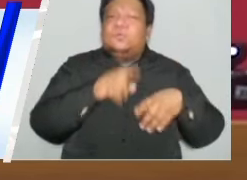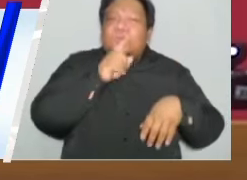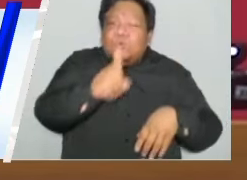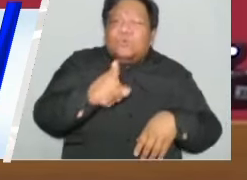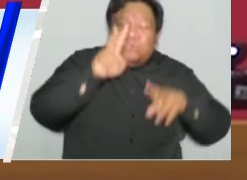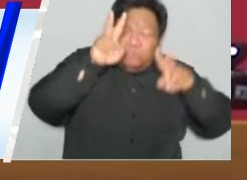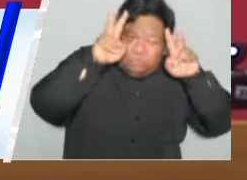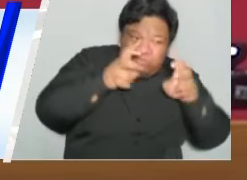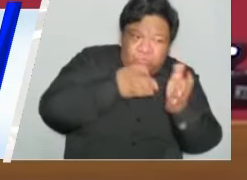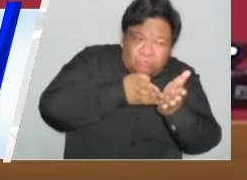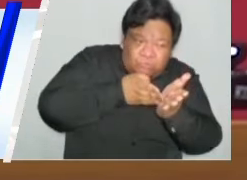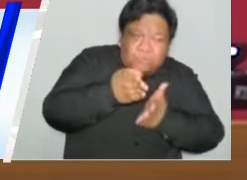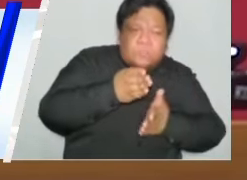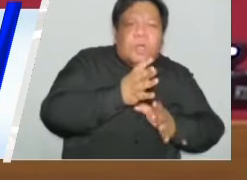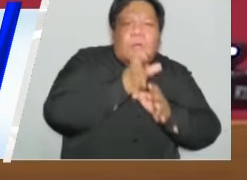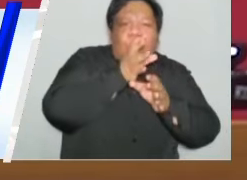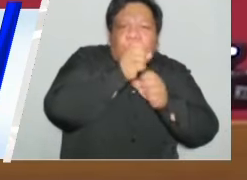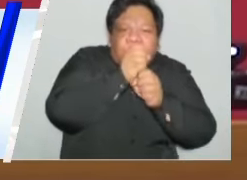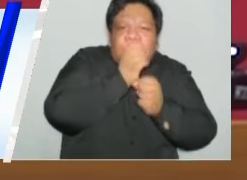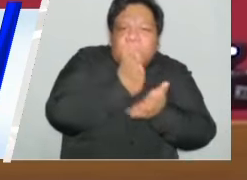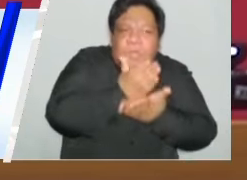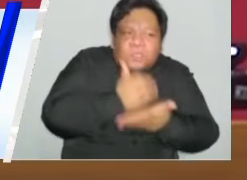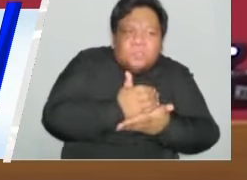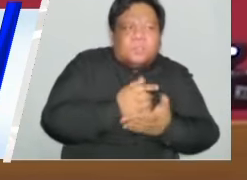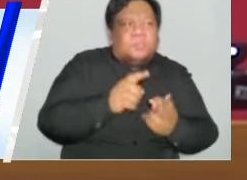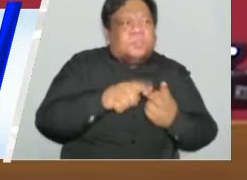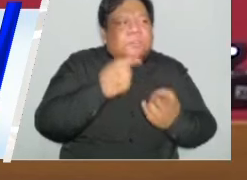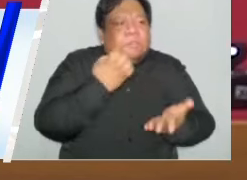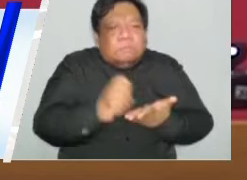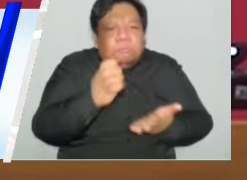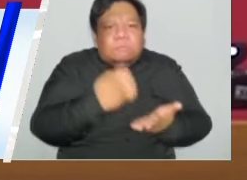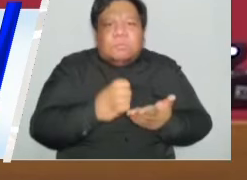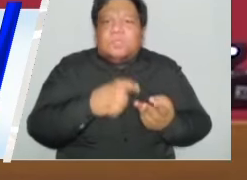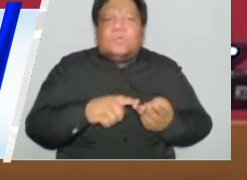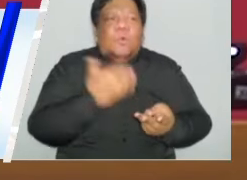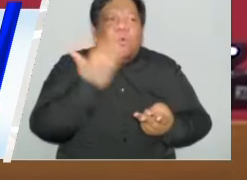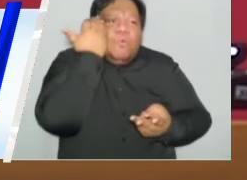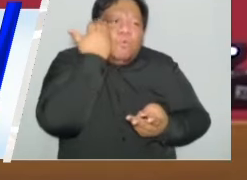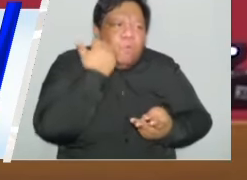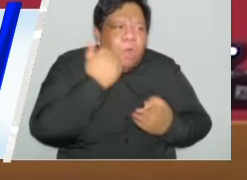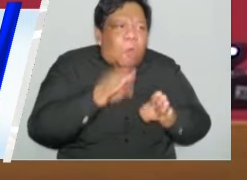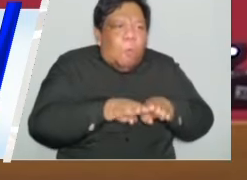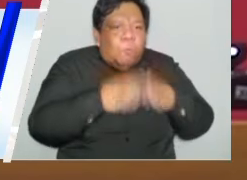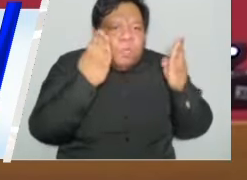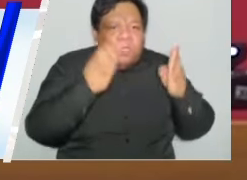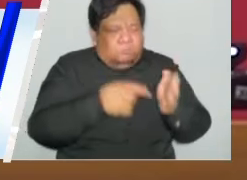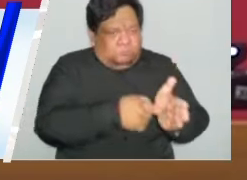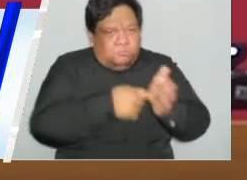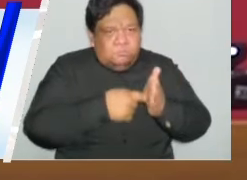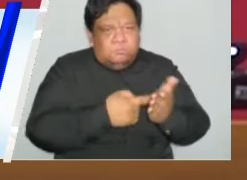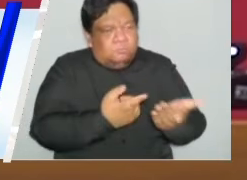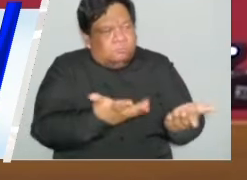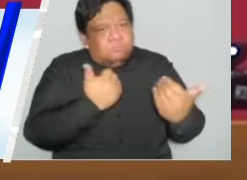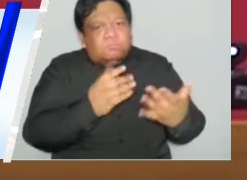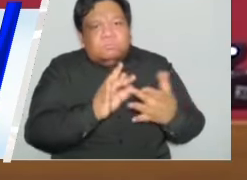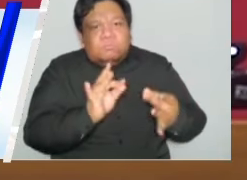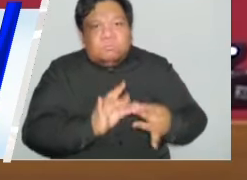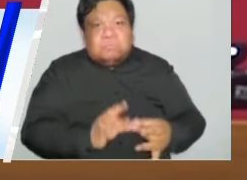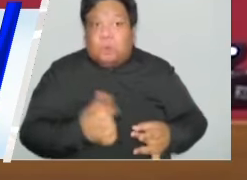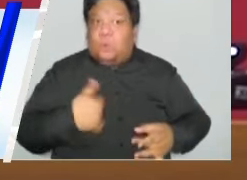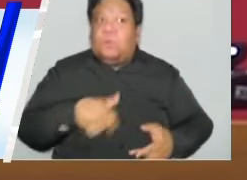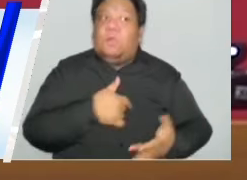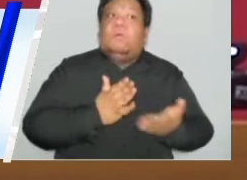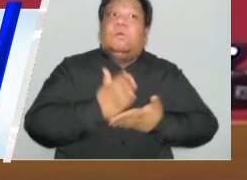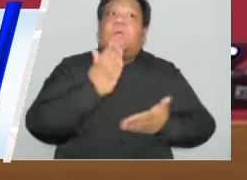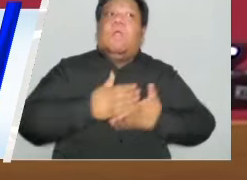disbursements, and the lack of transparency demand answers. We will not tolerate and accept